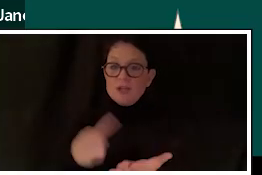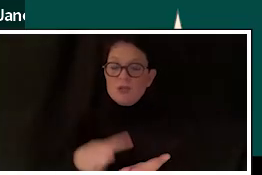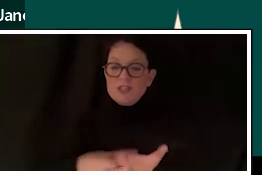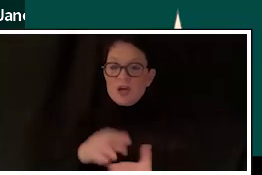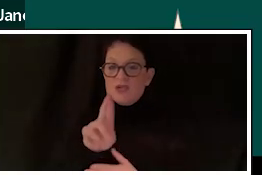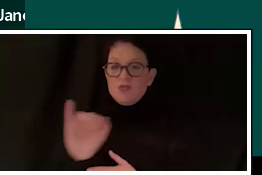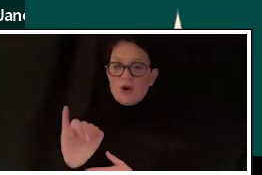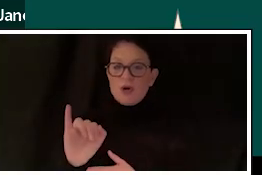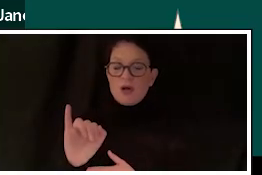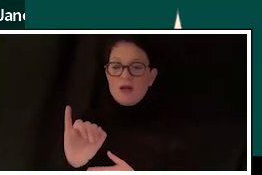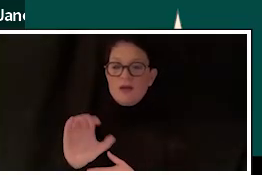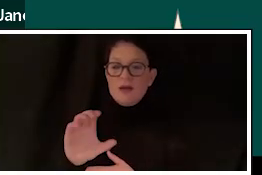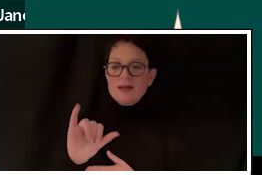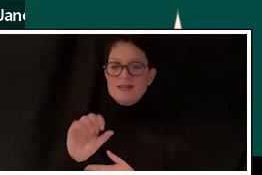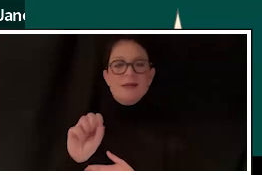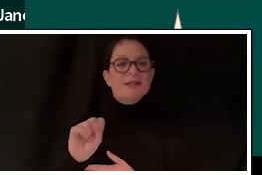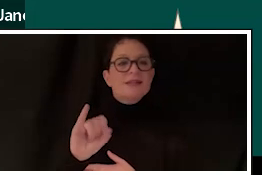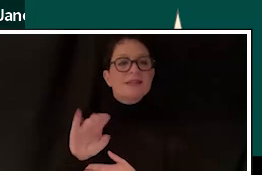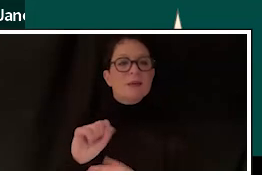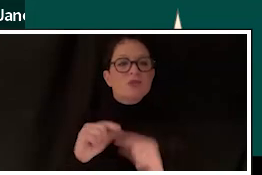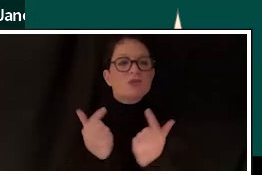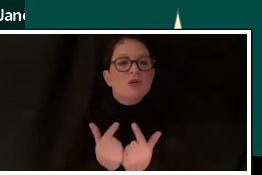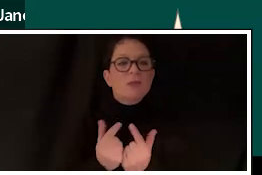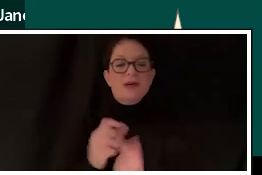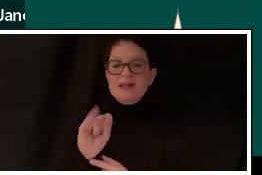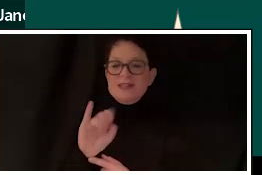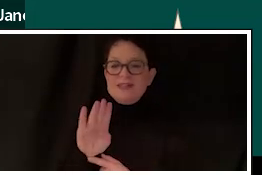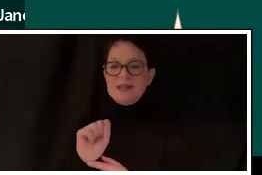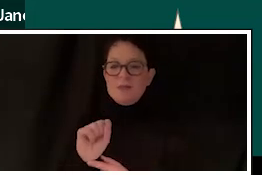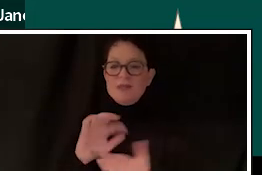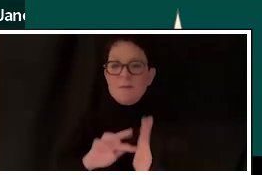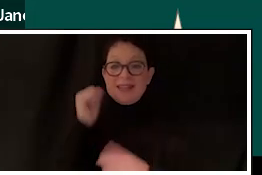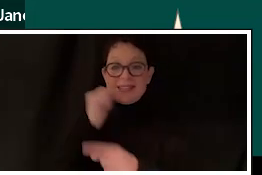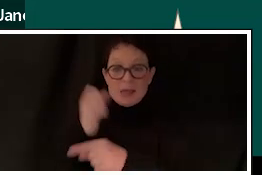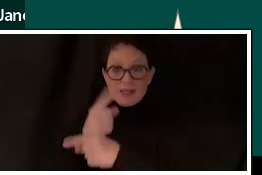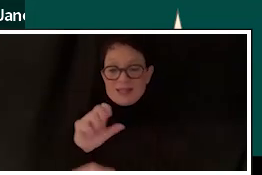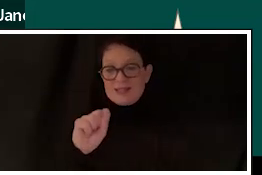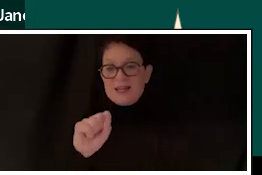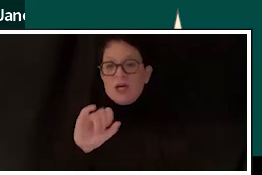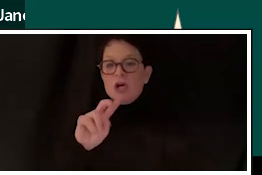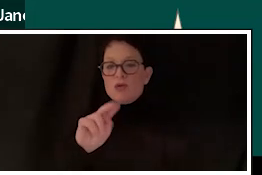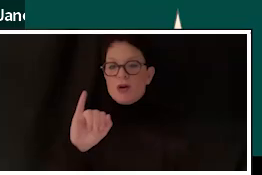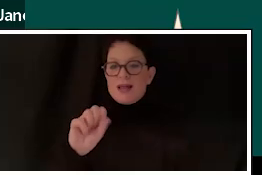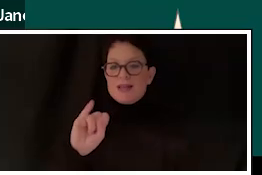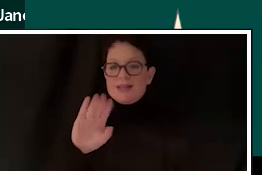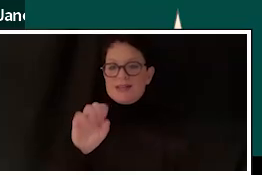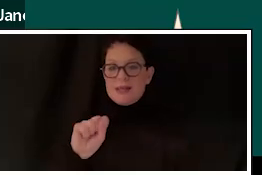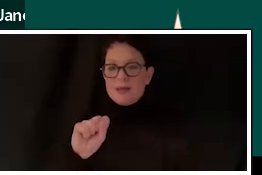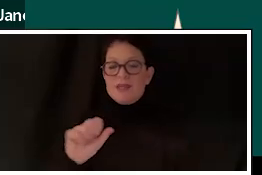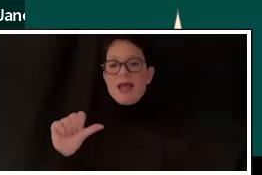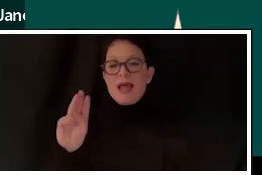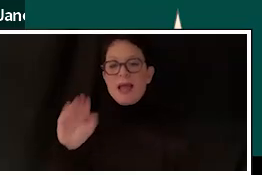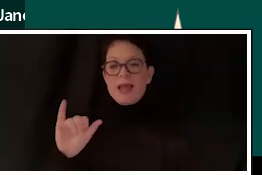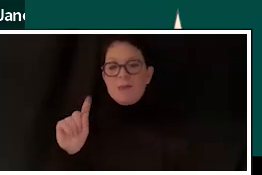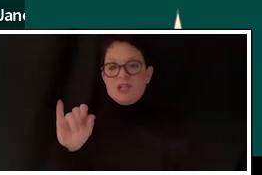the Rhode Island SIBS group, which SIBS as in short for siblings, and our friend Amy Stone will